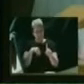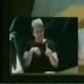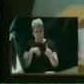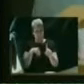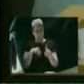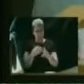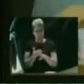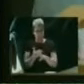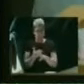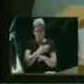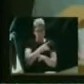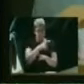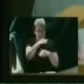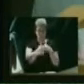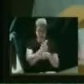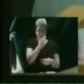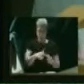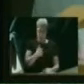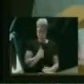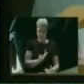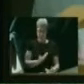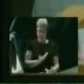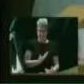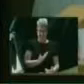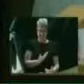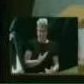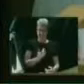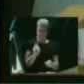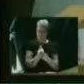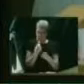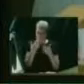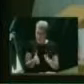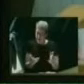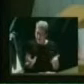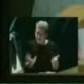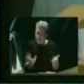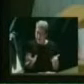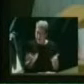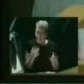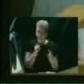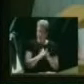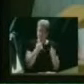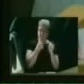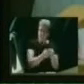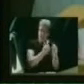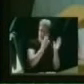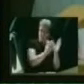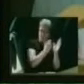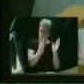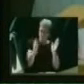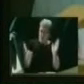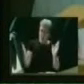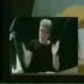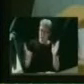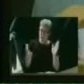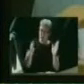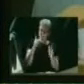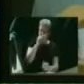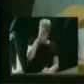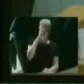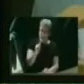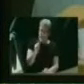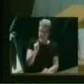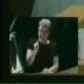was sent to us, and was it done properly in the order it was to be done in? Was there TCA